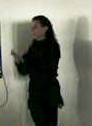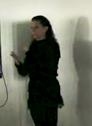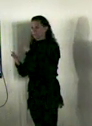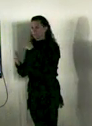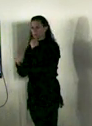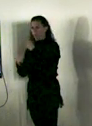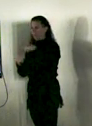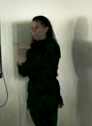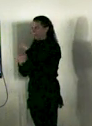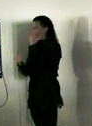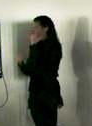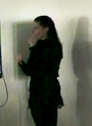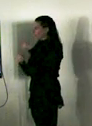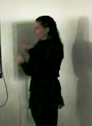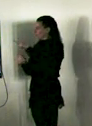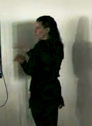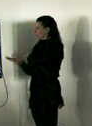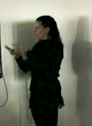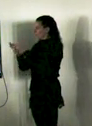matter.